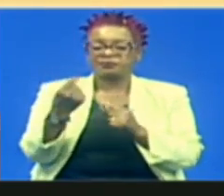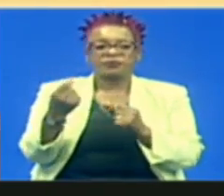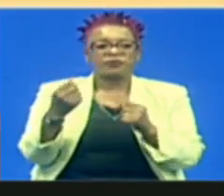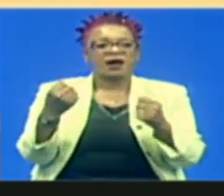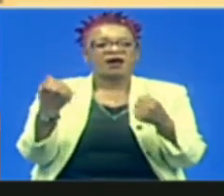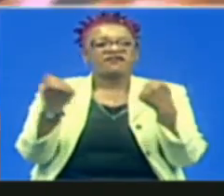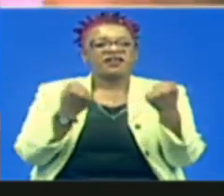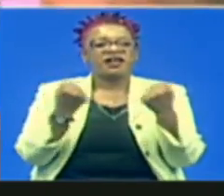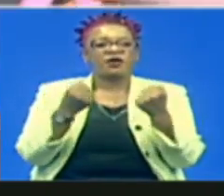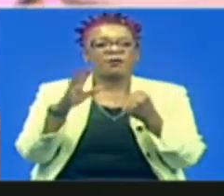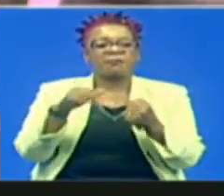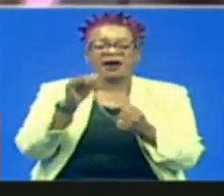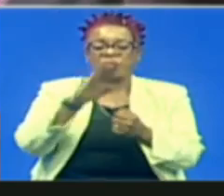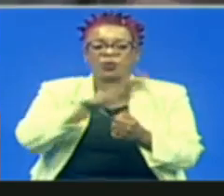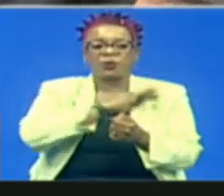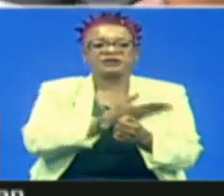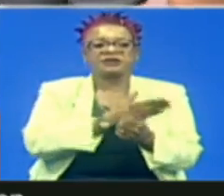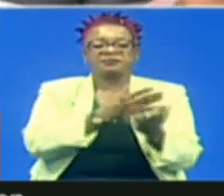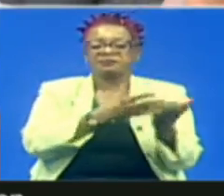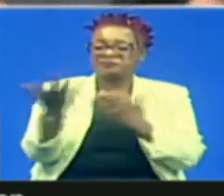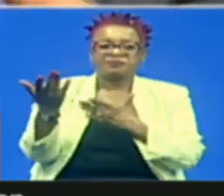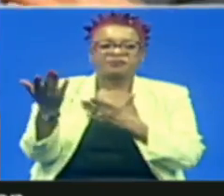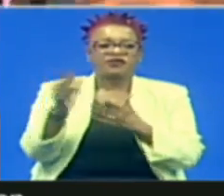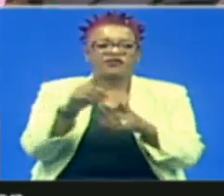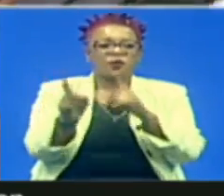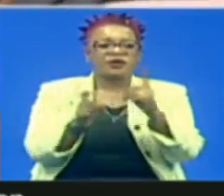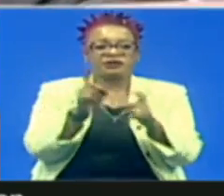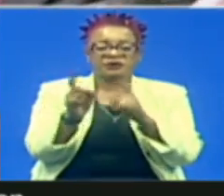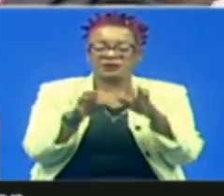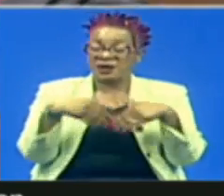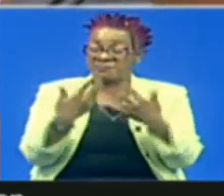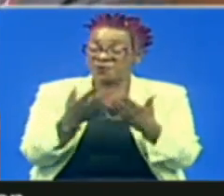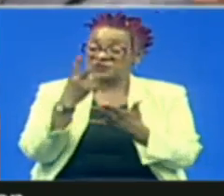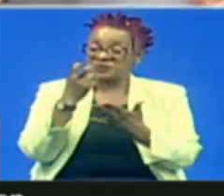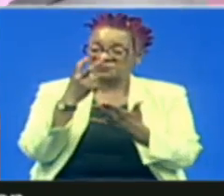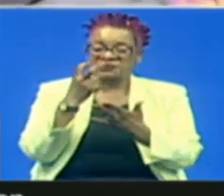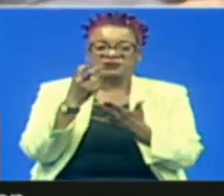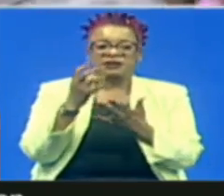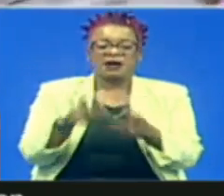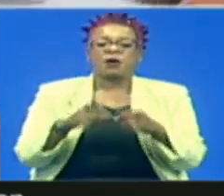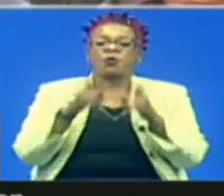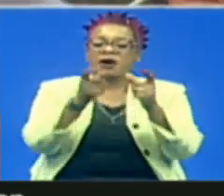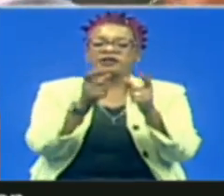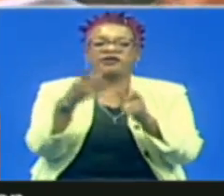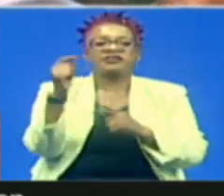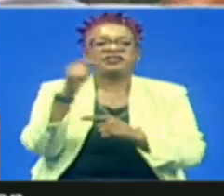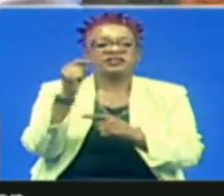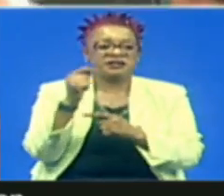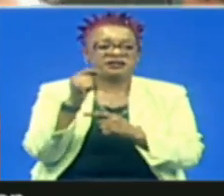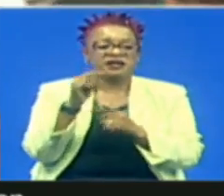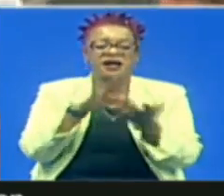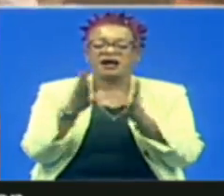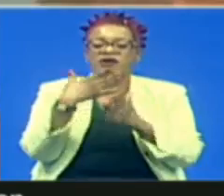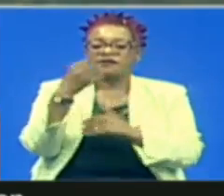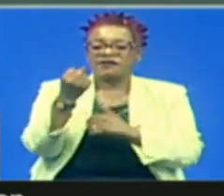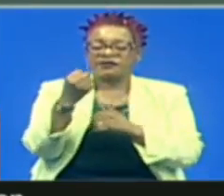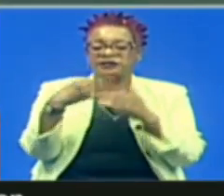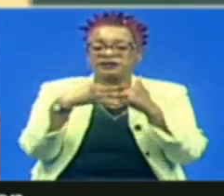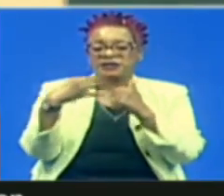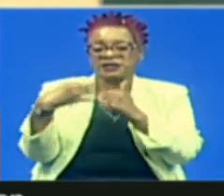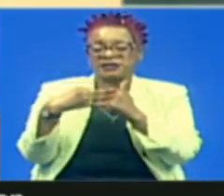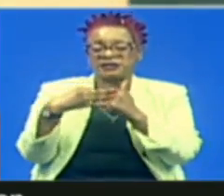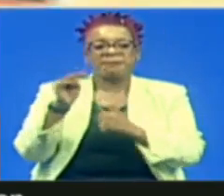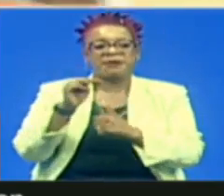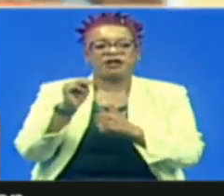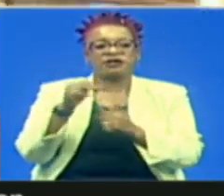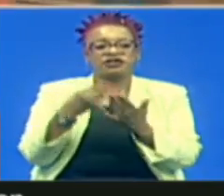the authorities and taken in for questioning over the suspected irregular award of tenders valued at 588 million